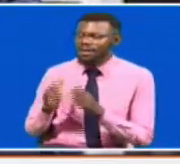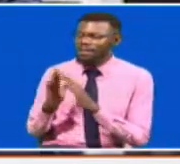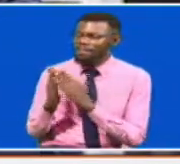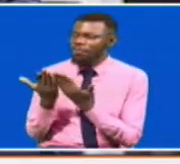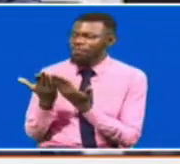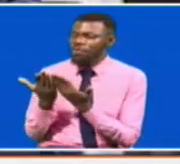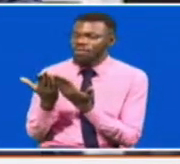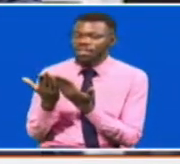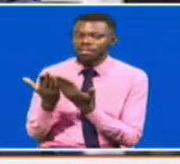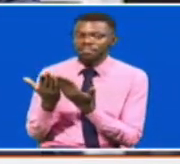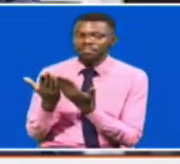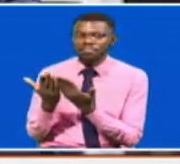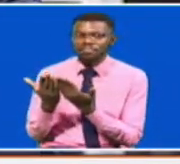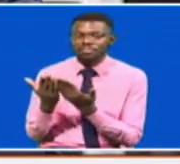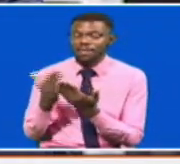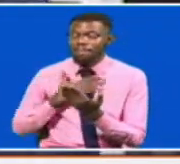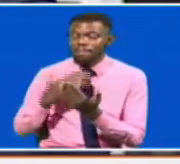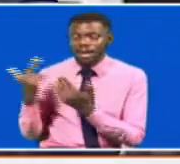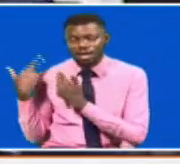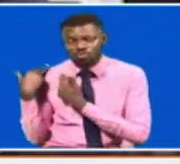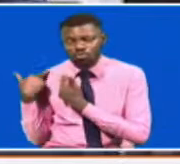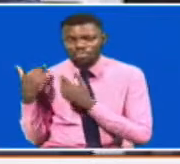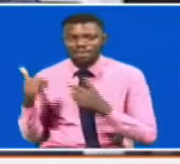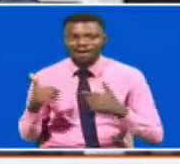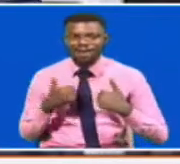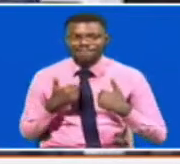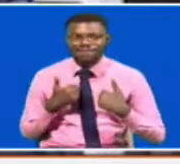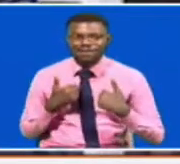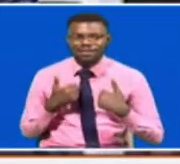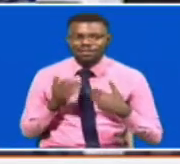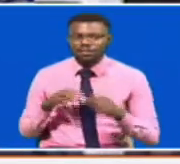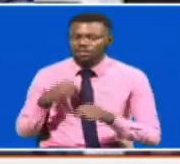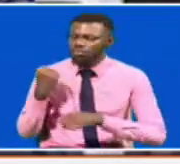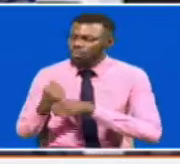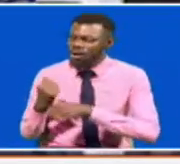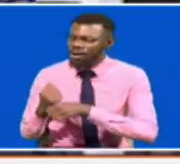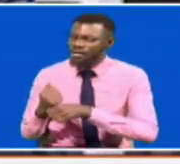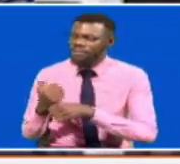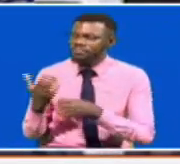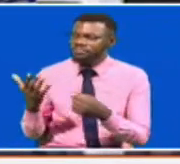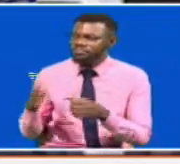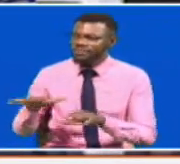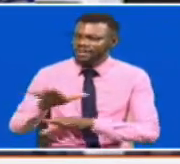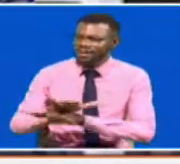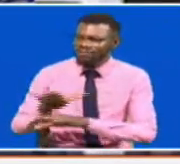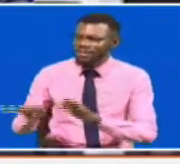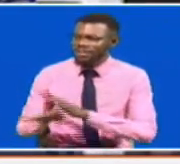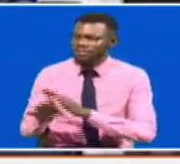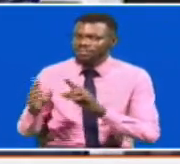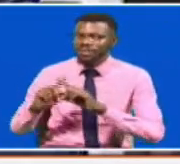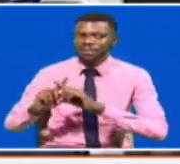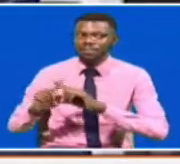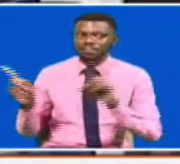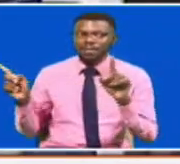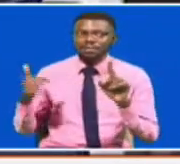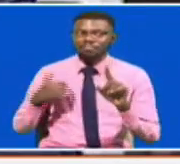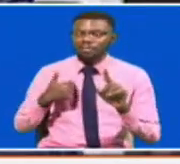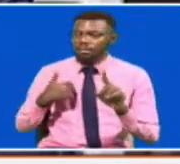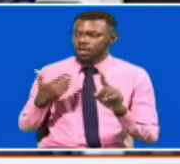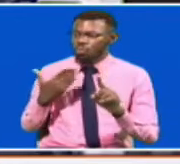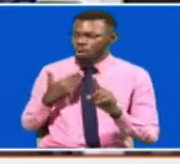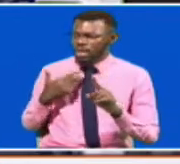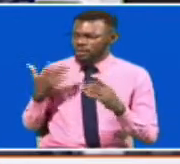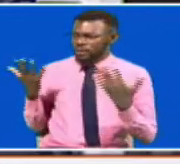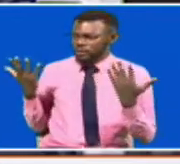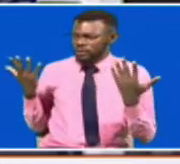that given my prominent role in the whole affair, I cannot extricate myself